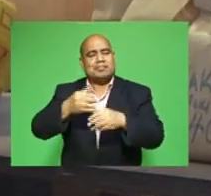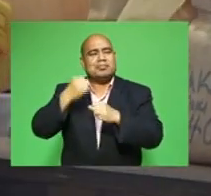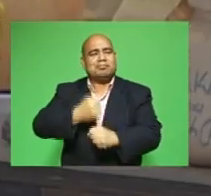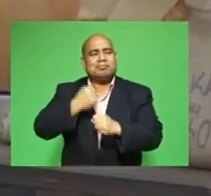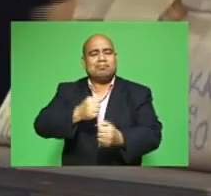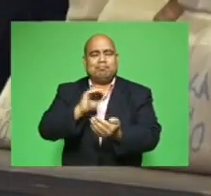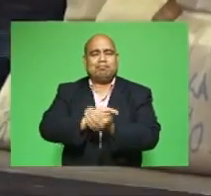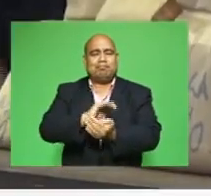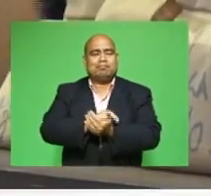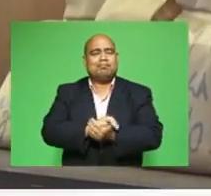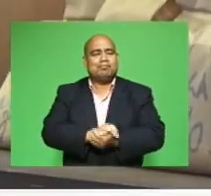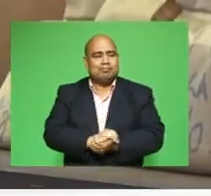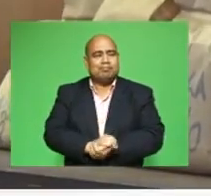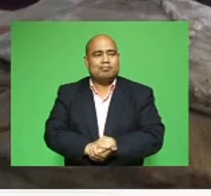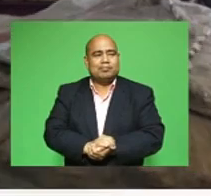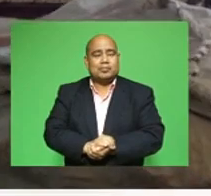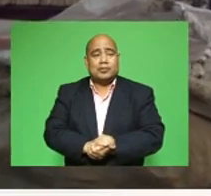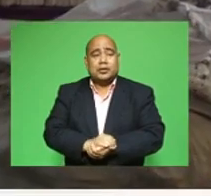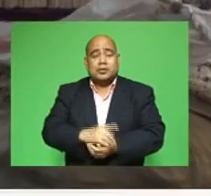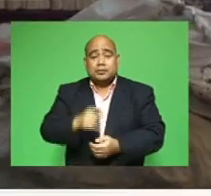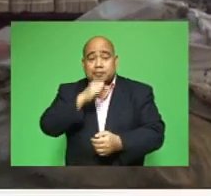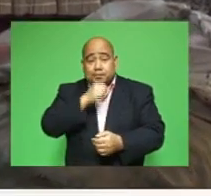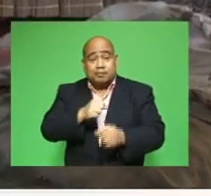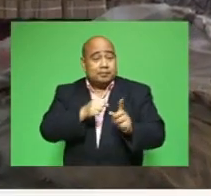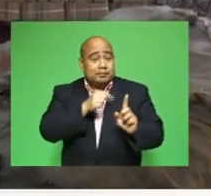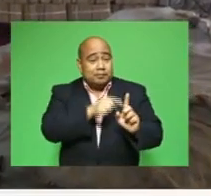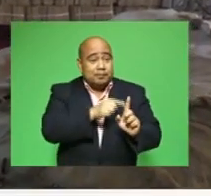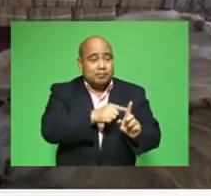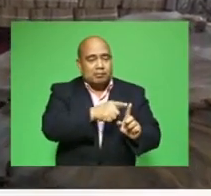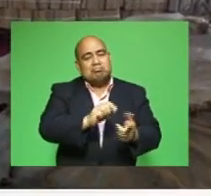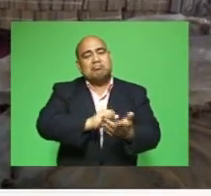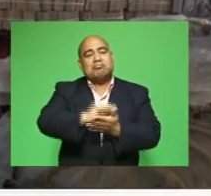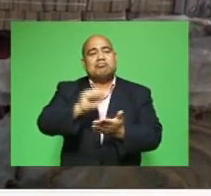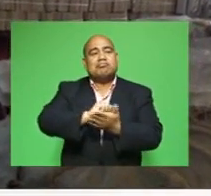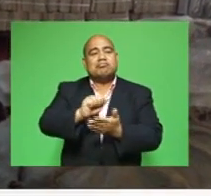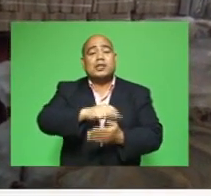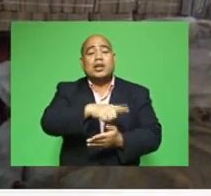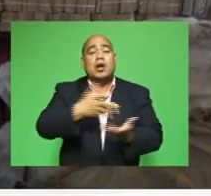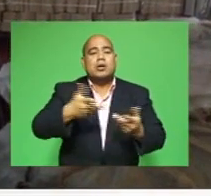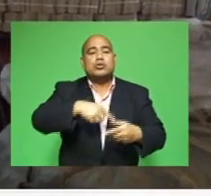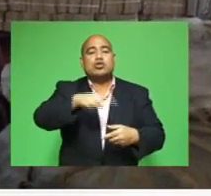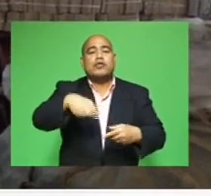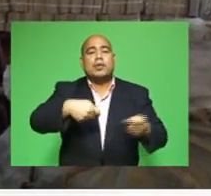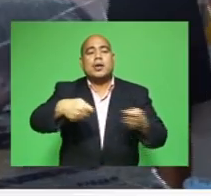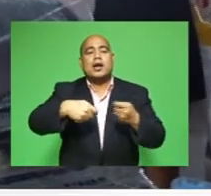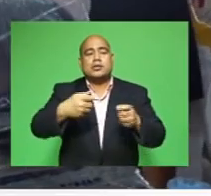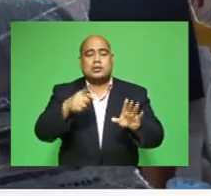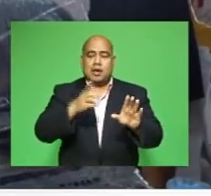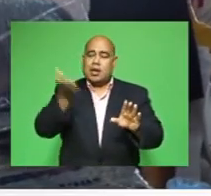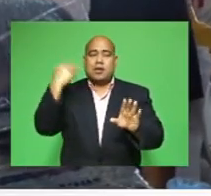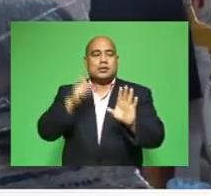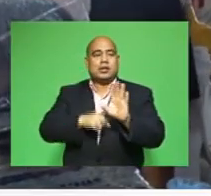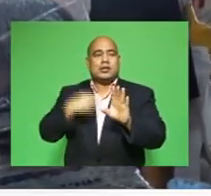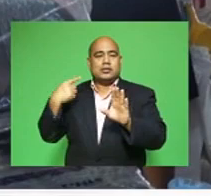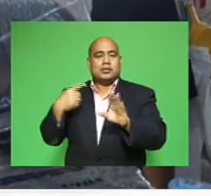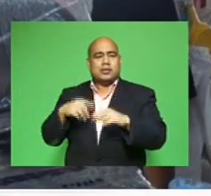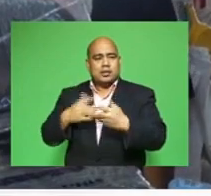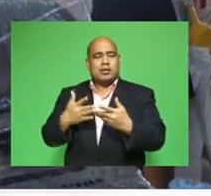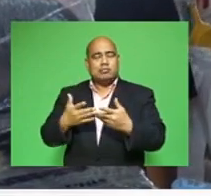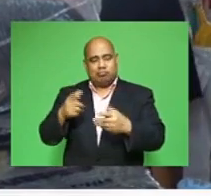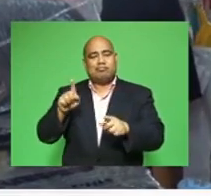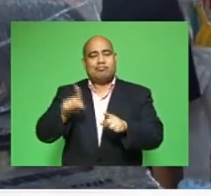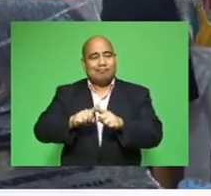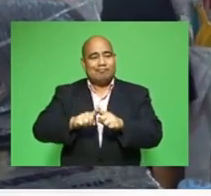Ritesh Kumar has been a kava vendor at the supermarket for over 20 years and says they also bear in mind the hard work of the farmers